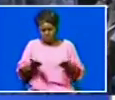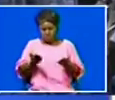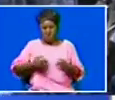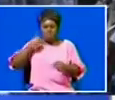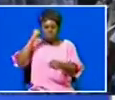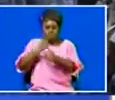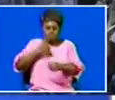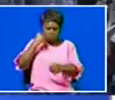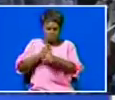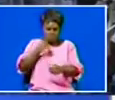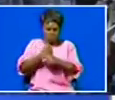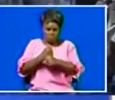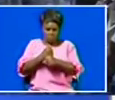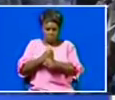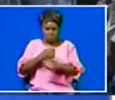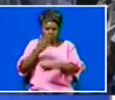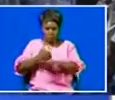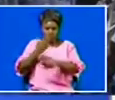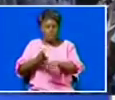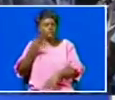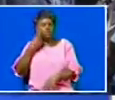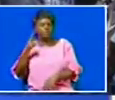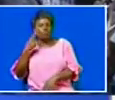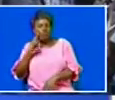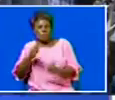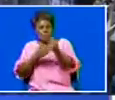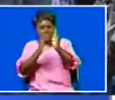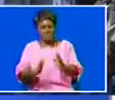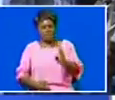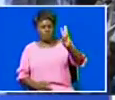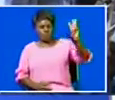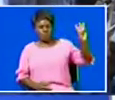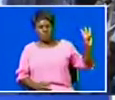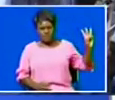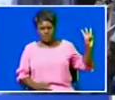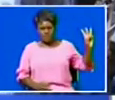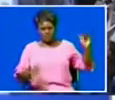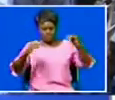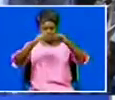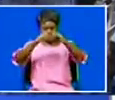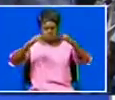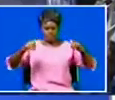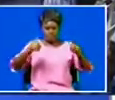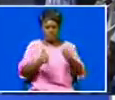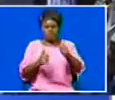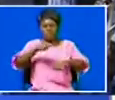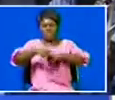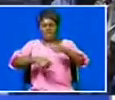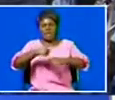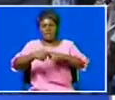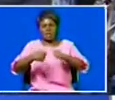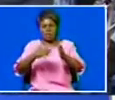fight against the entry of contraband sugar into the country, leaders from Western region seems to be divided on which action to be